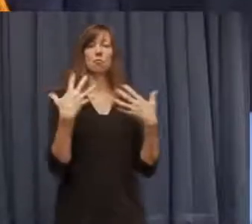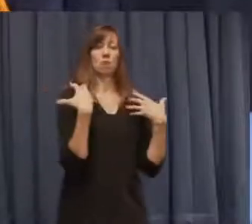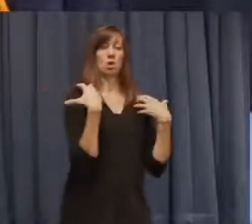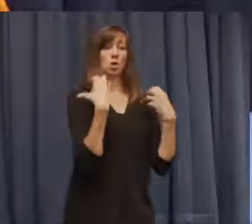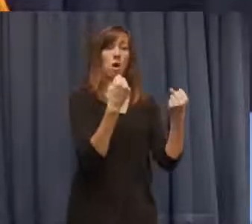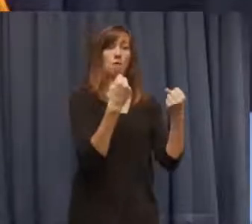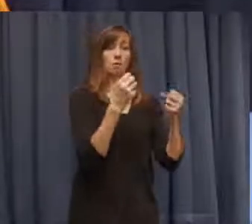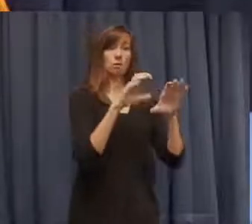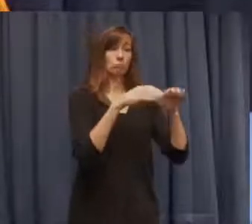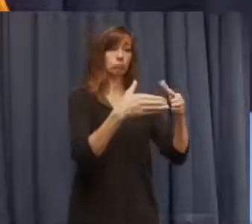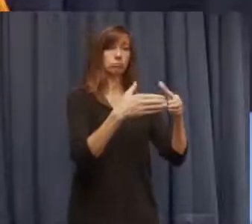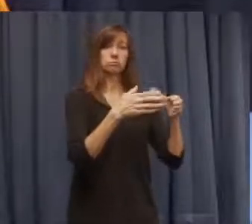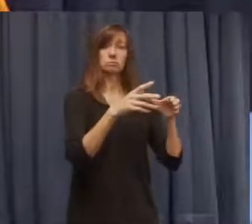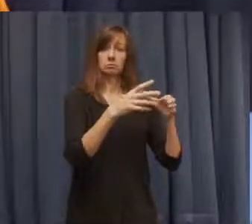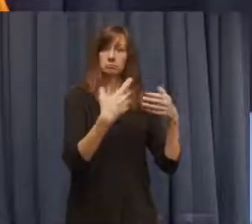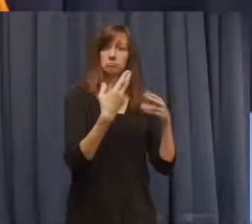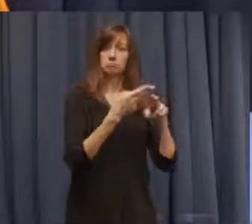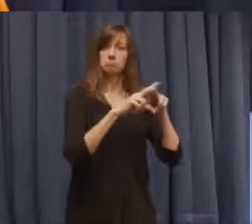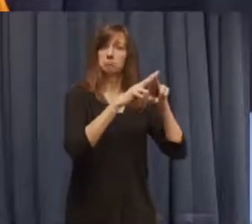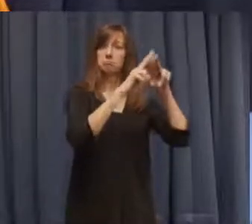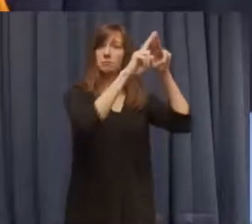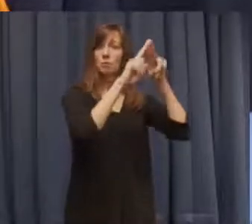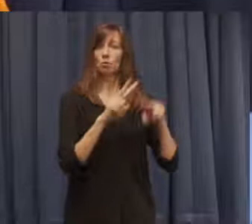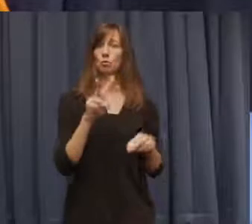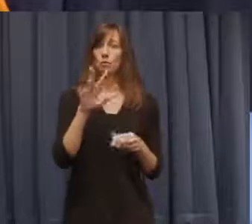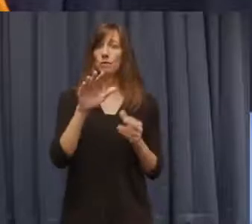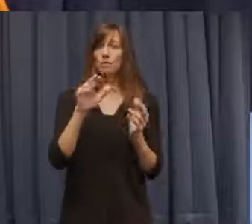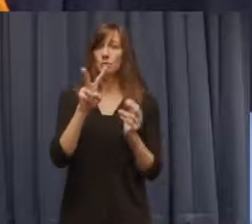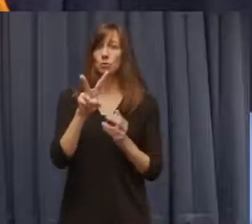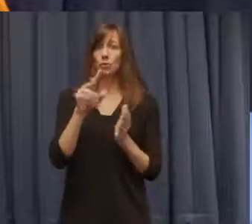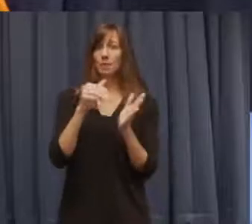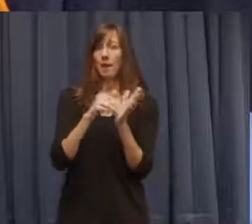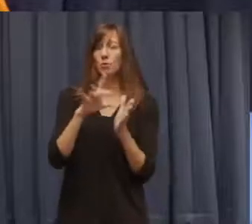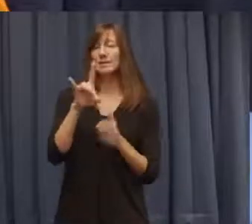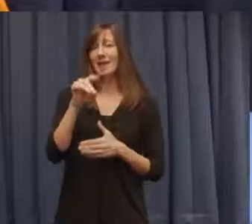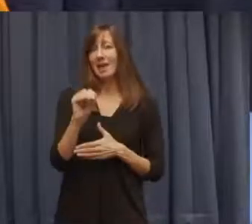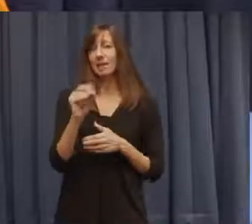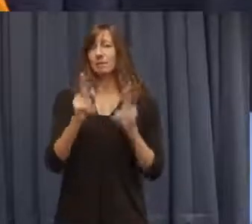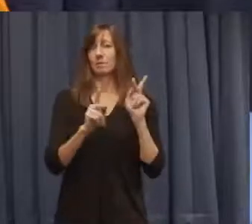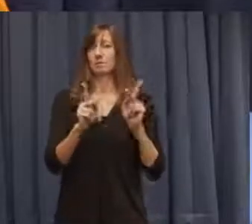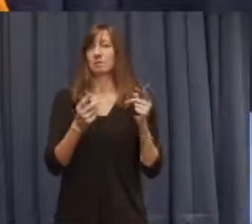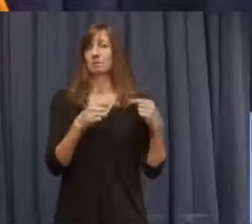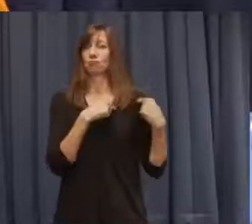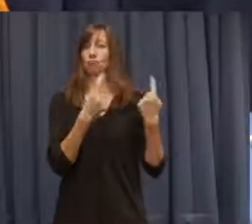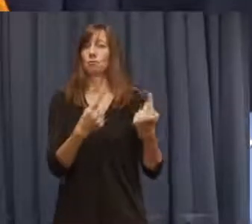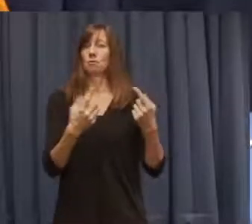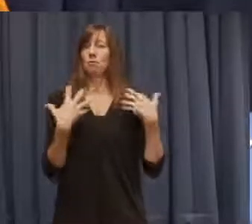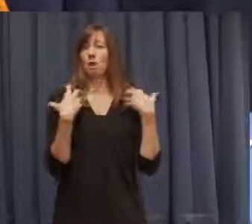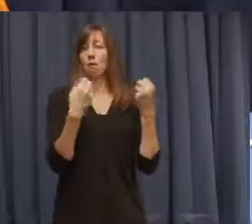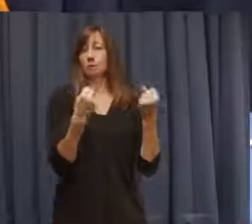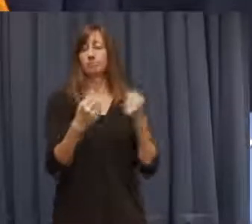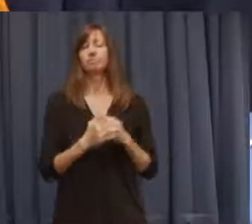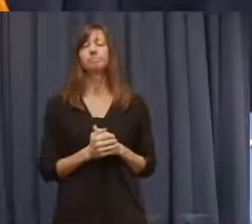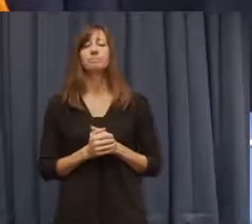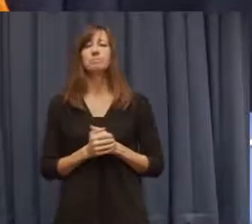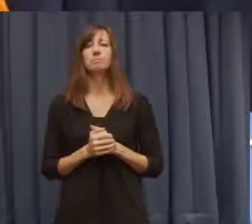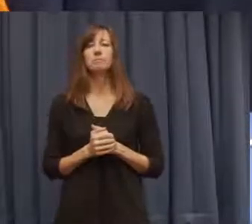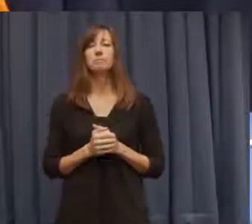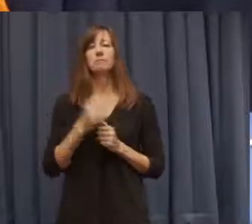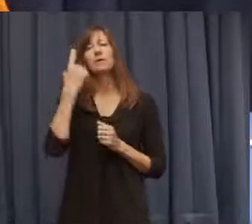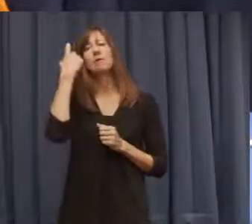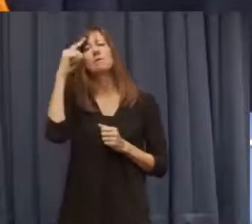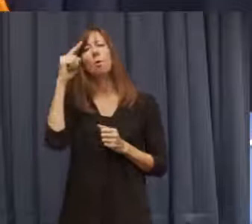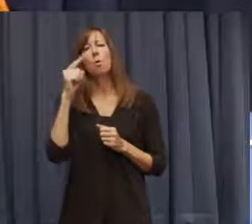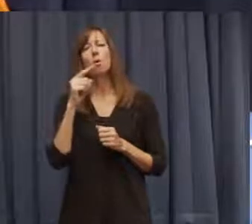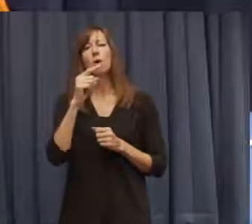is good news at 2,080 now recovered from COVID. In terms of the hospitalizations